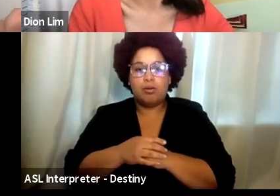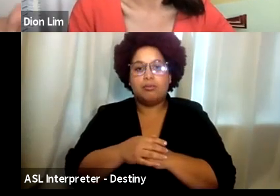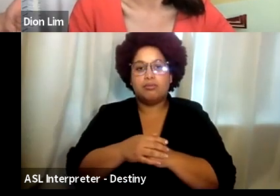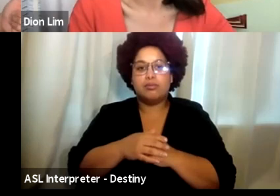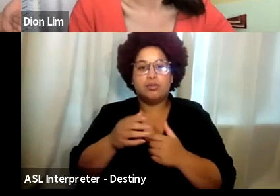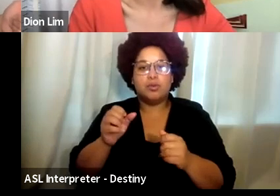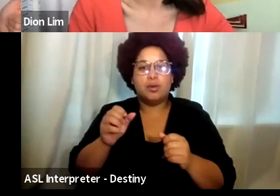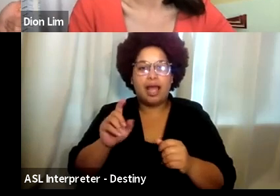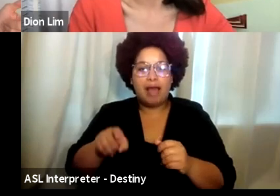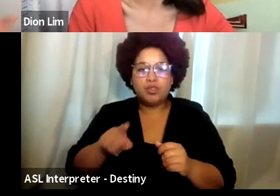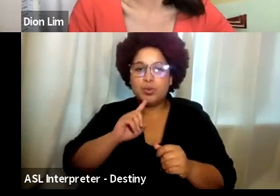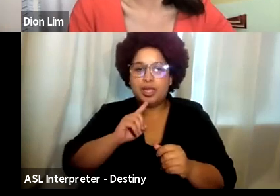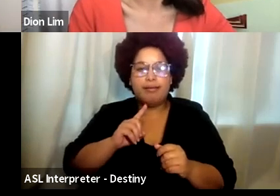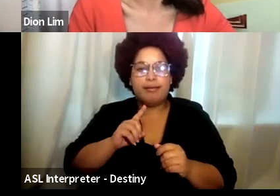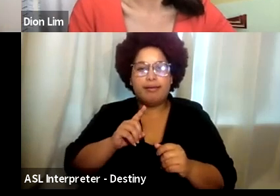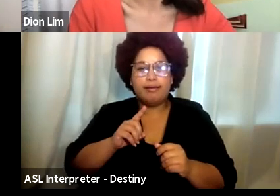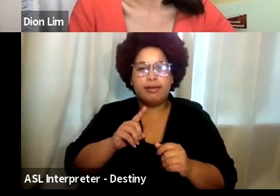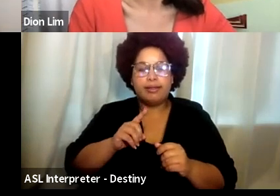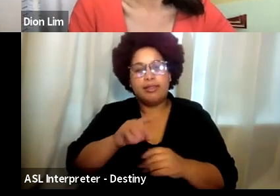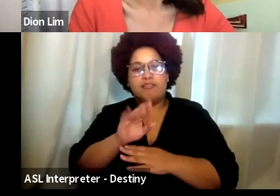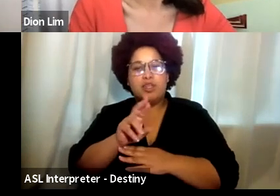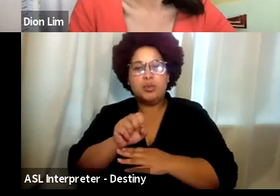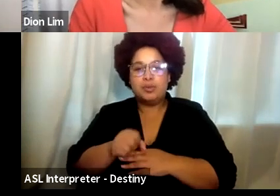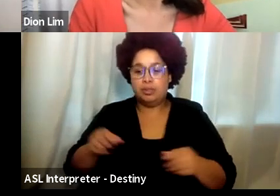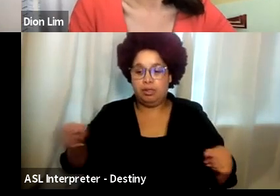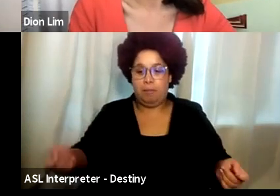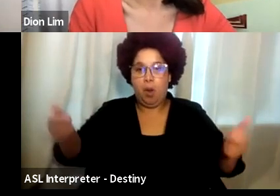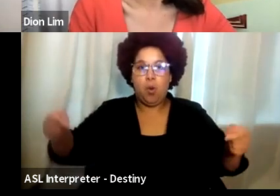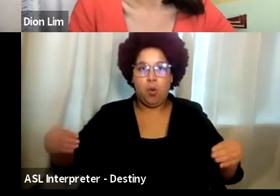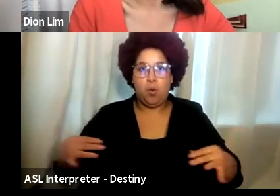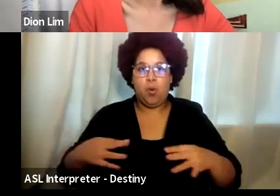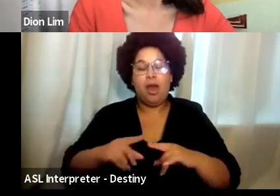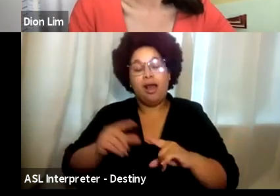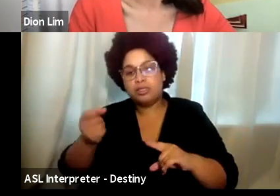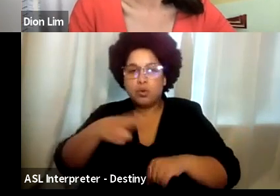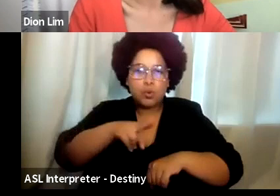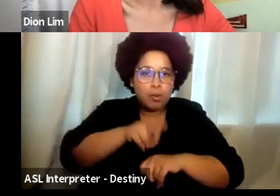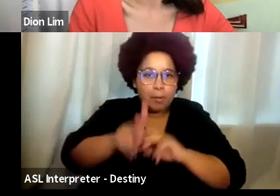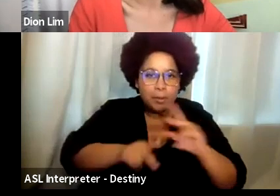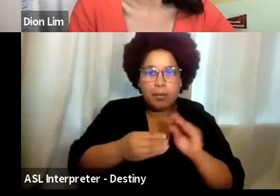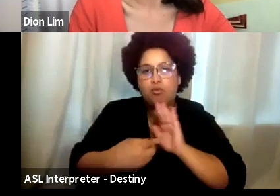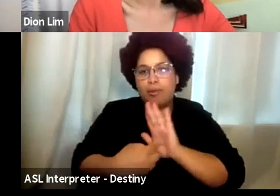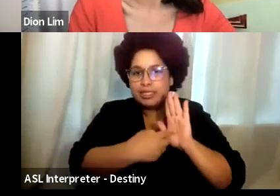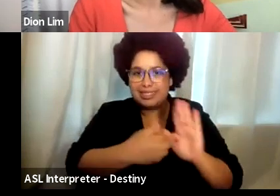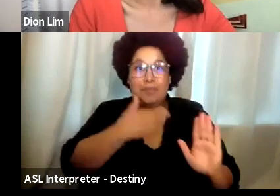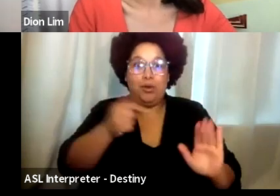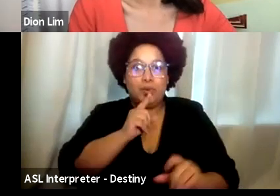we have to light the fuse at both ends. Yes, we absolutely need representation. Just playing normal figures and more faces, the